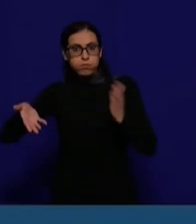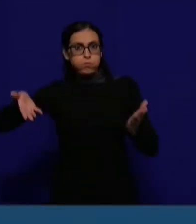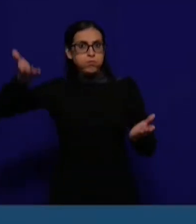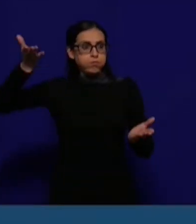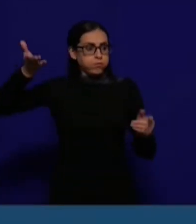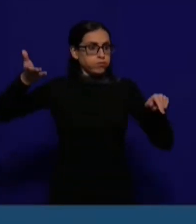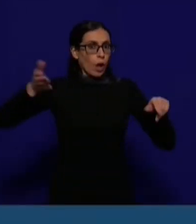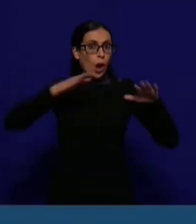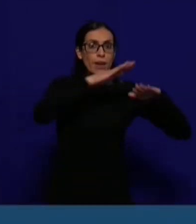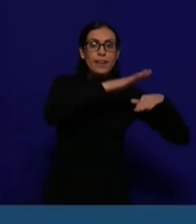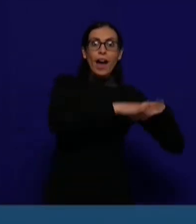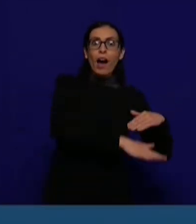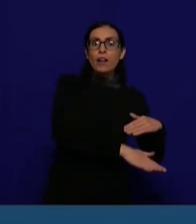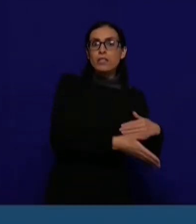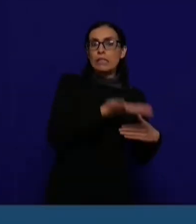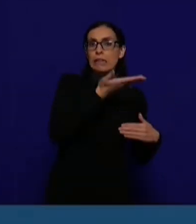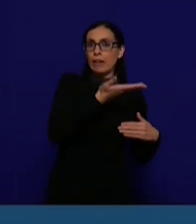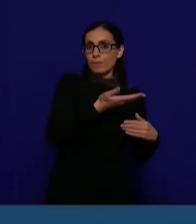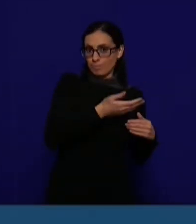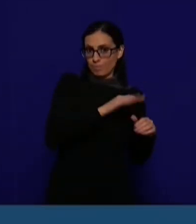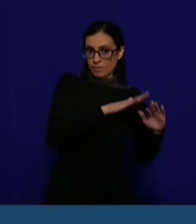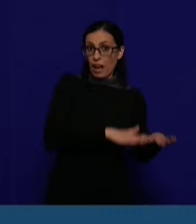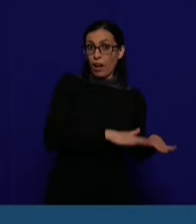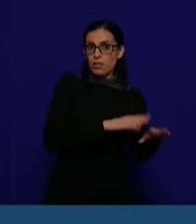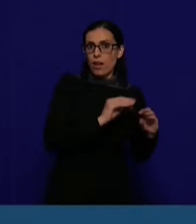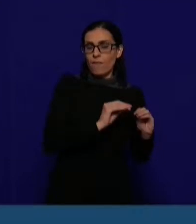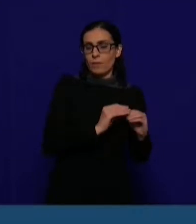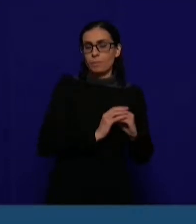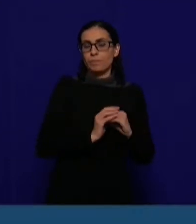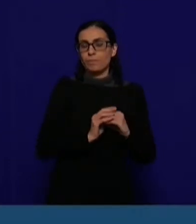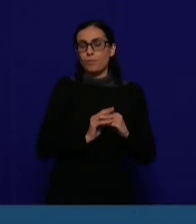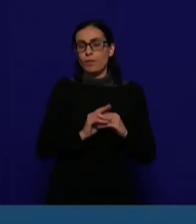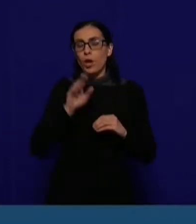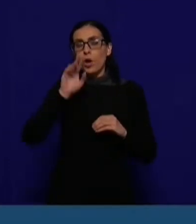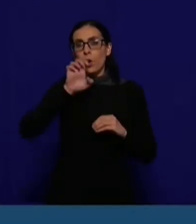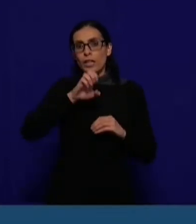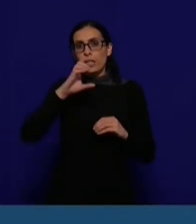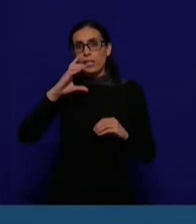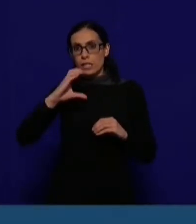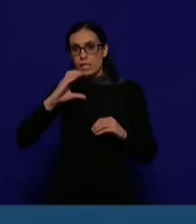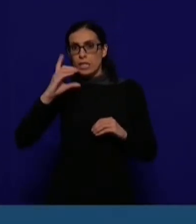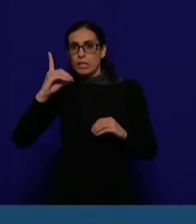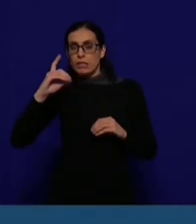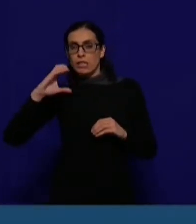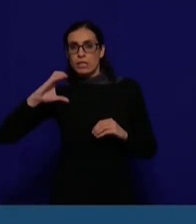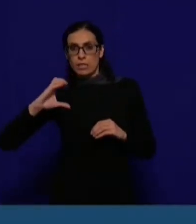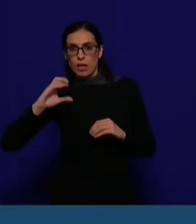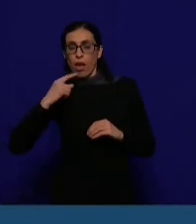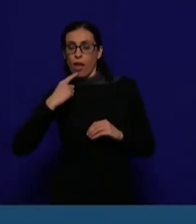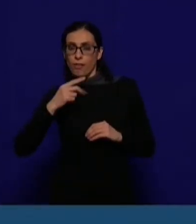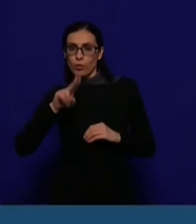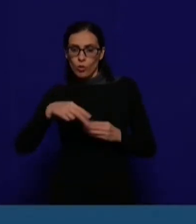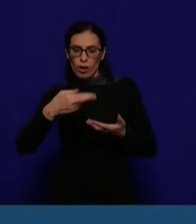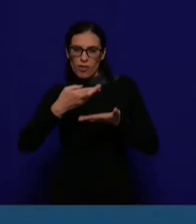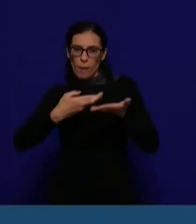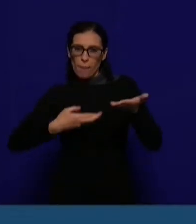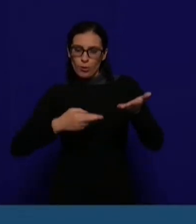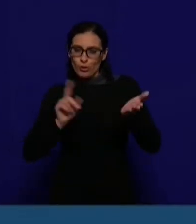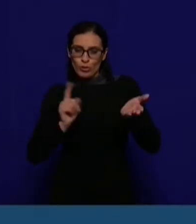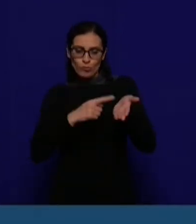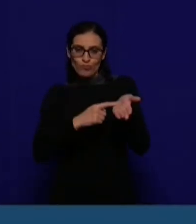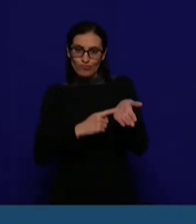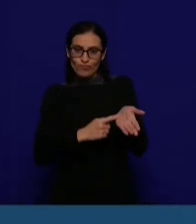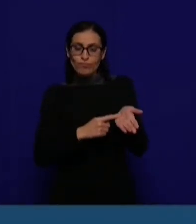inti għandek l-użu tal-maskri. Anka l-ECDC wkoll qiegħda tgħid bħalissa fatt b'rapport li ħarġet dil-ġimgħa qiegħda tgħid